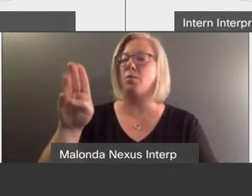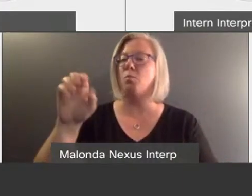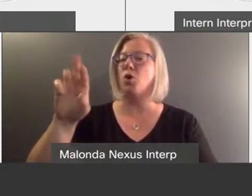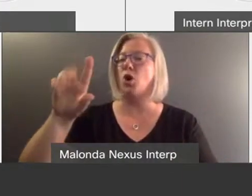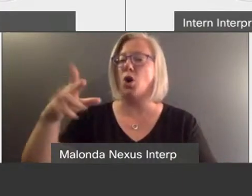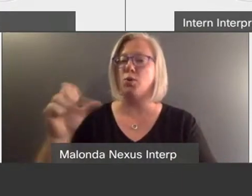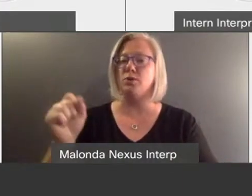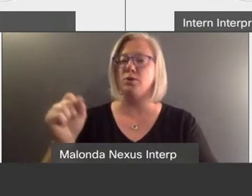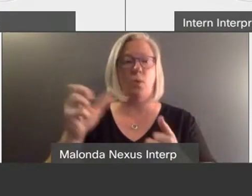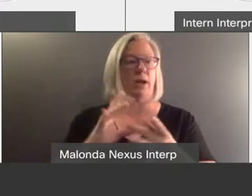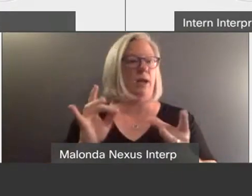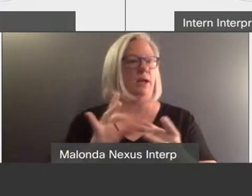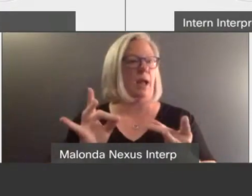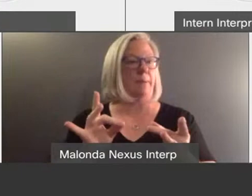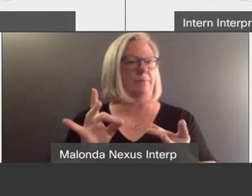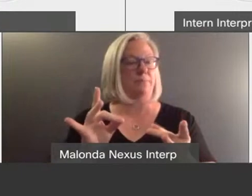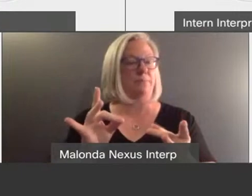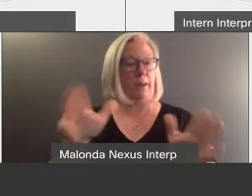to you.